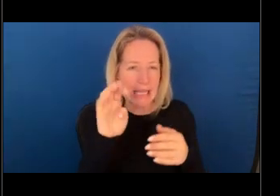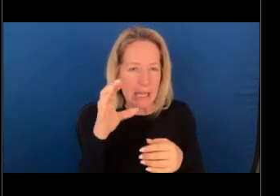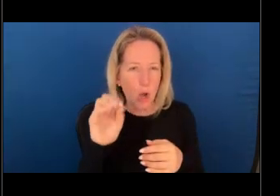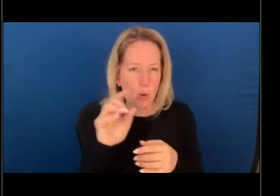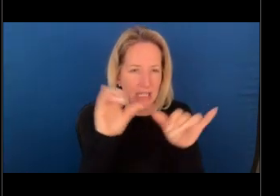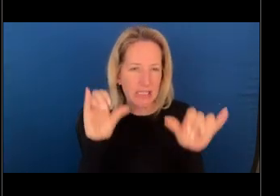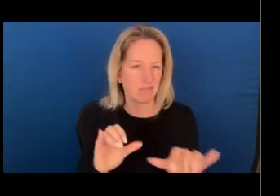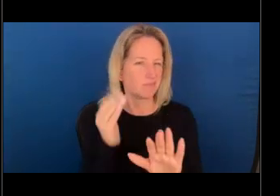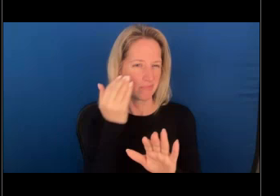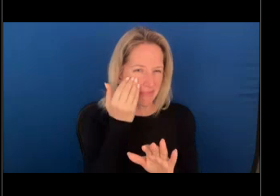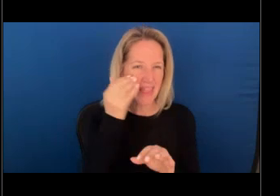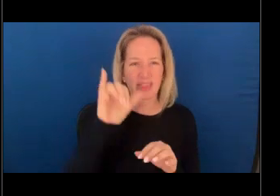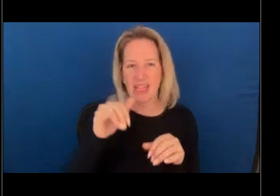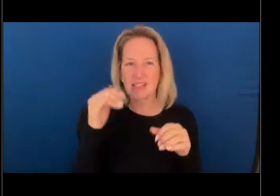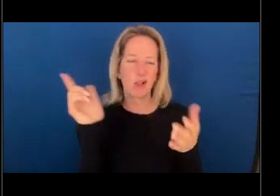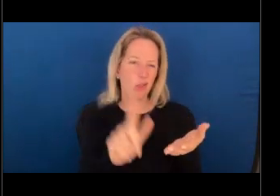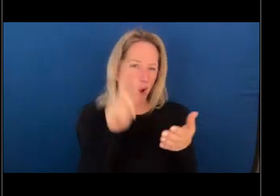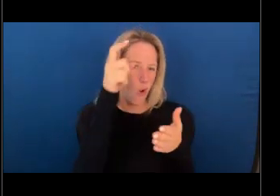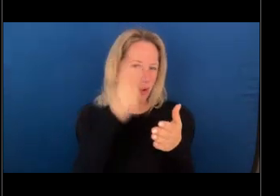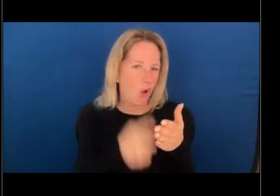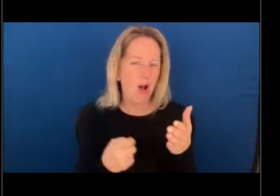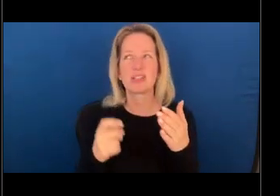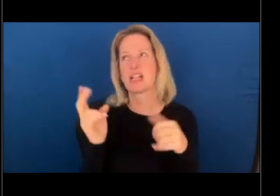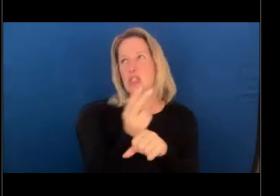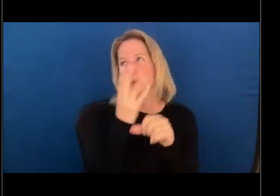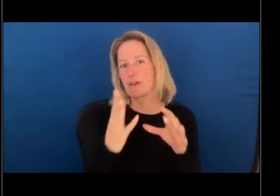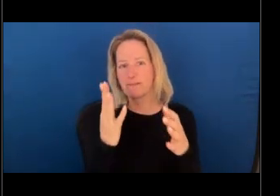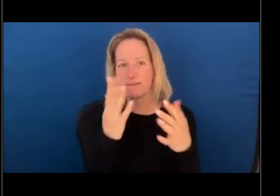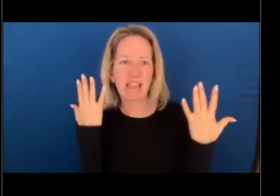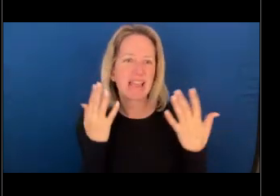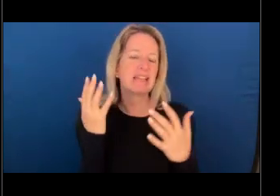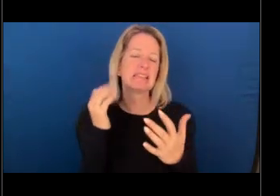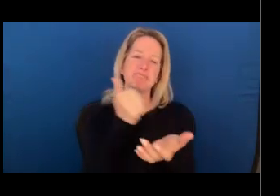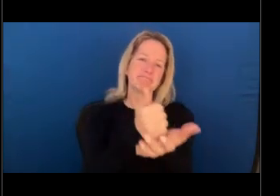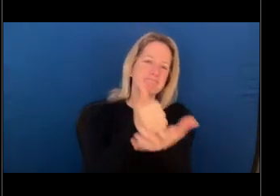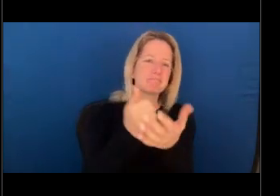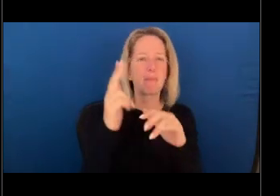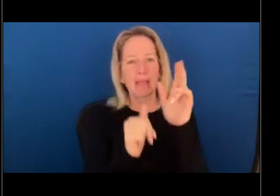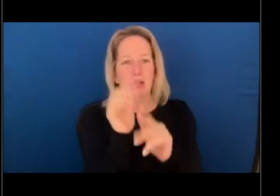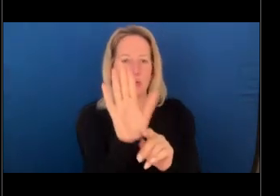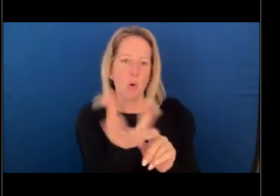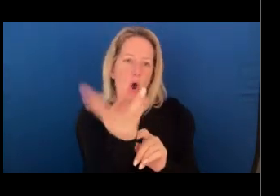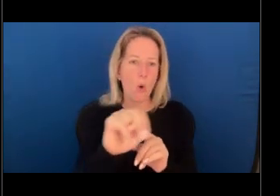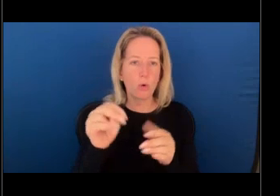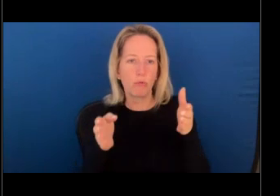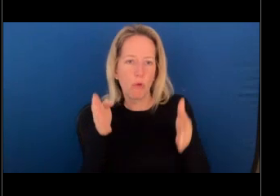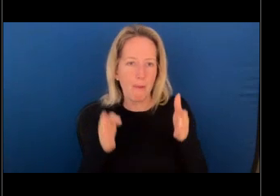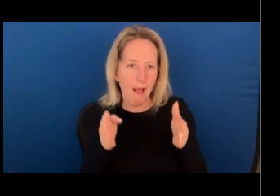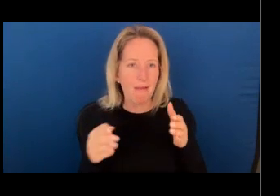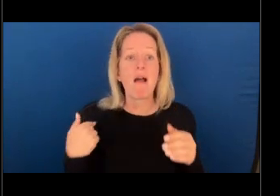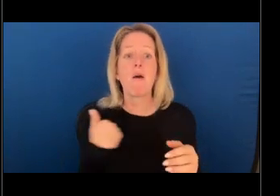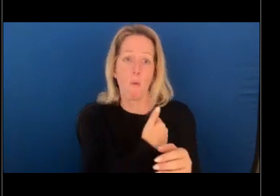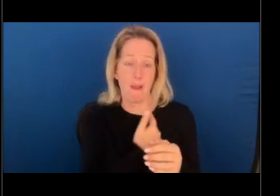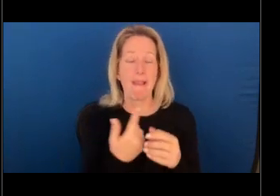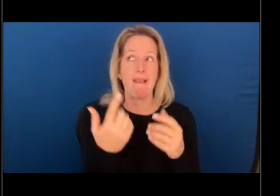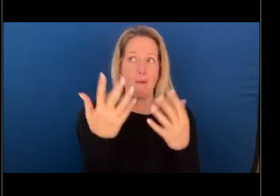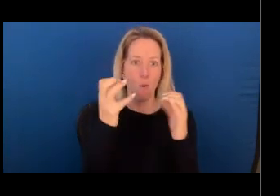cost, relatively user-friendly, kind of build out your own robot. We are aiming to create an